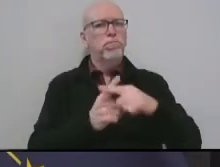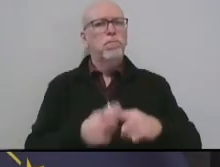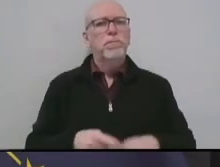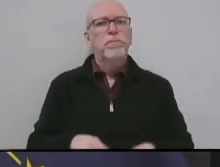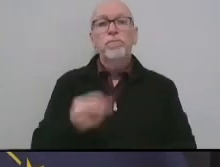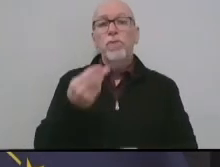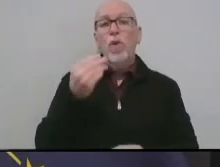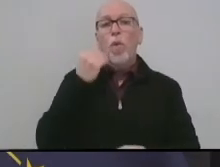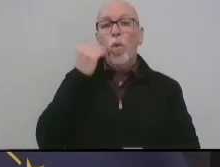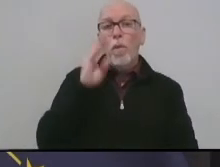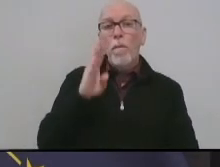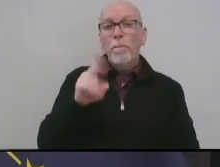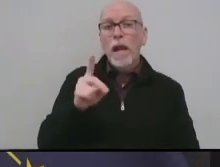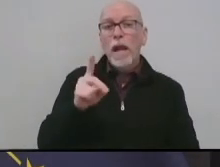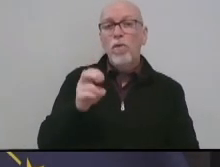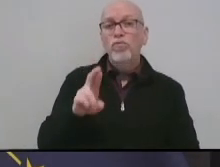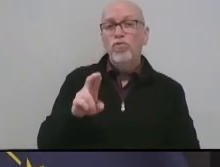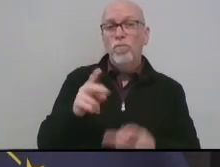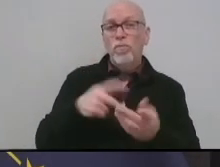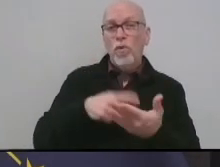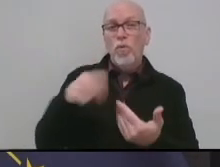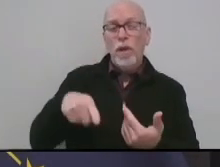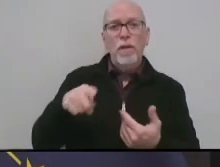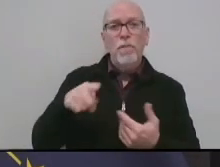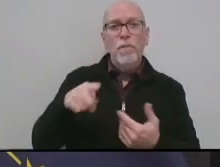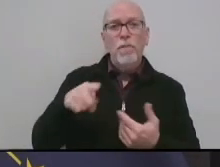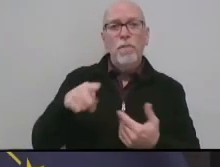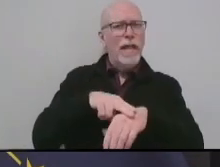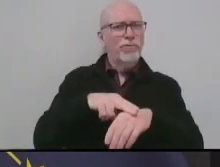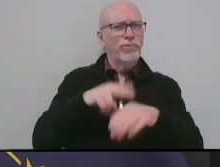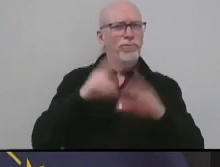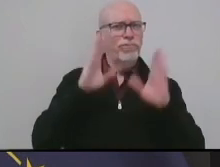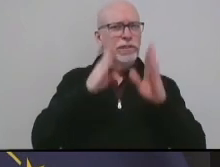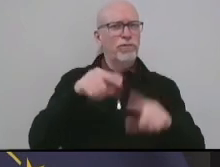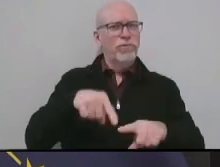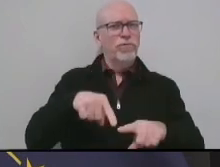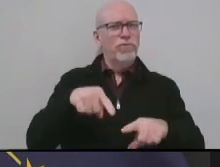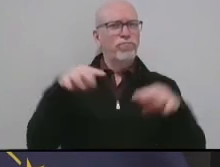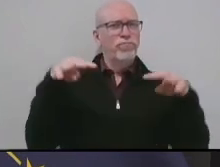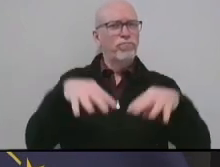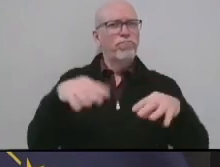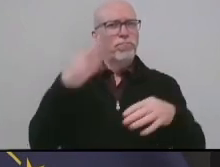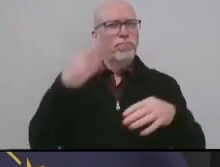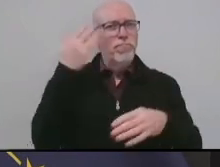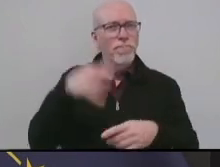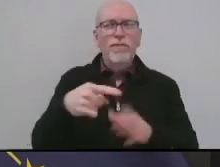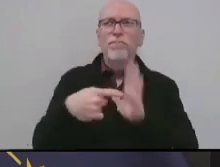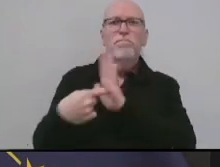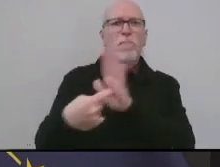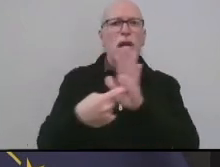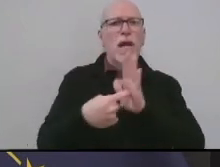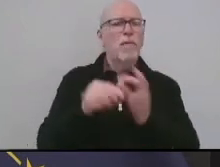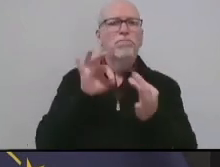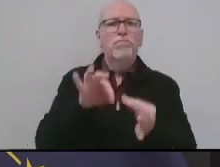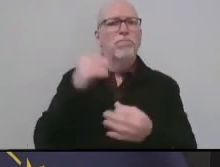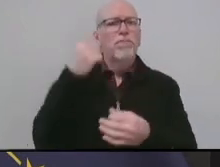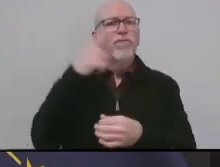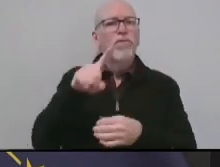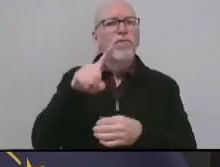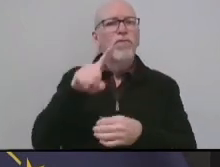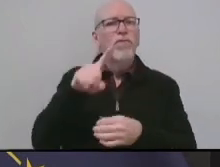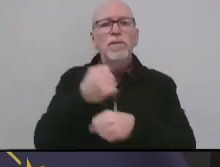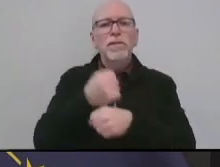gained regional and national attention as a model for success in vaccinating homebound residents.